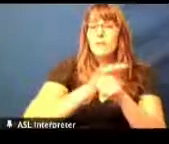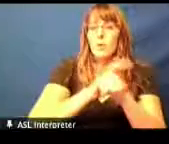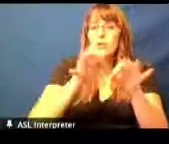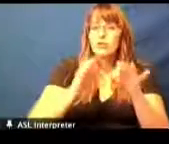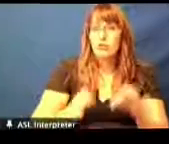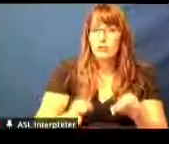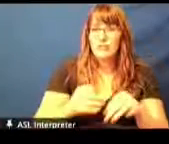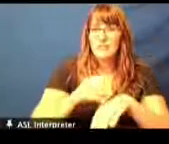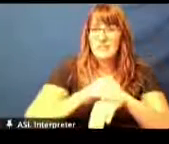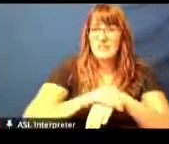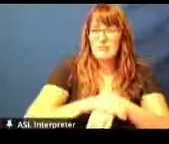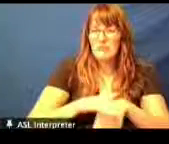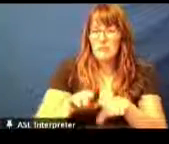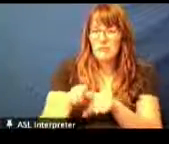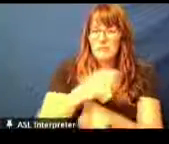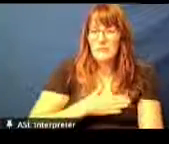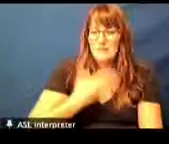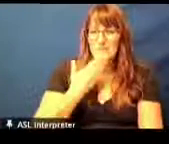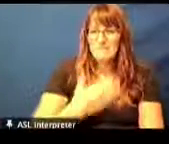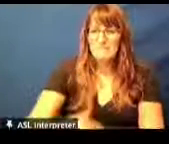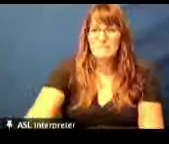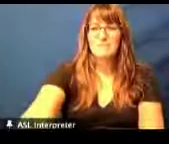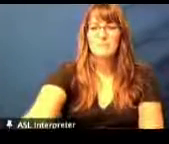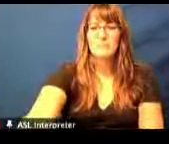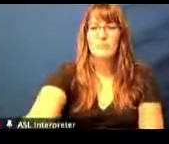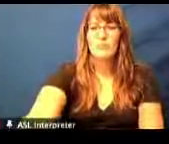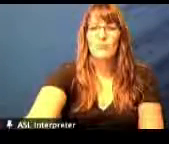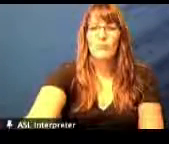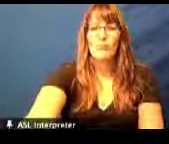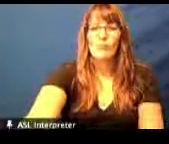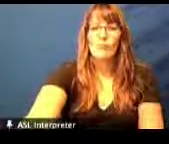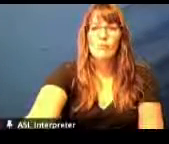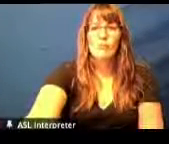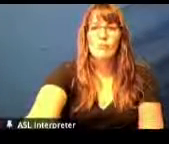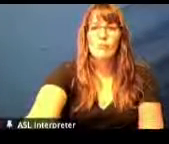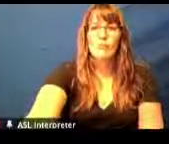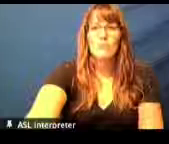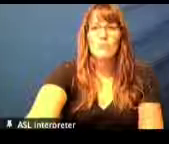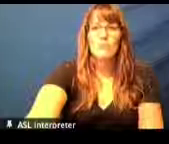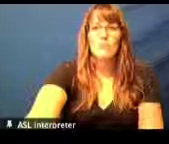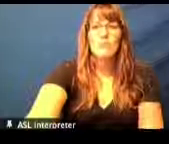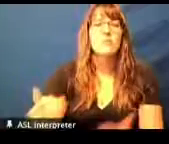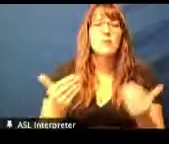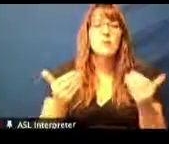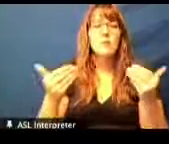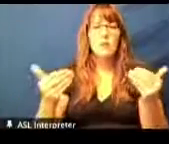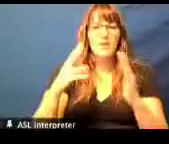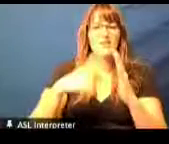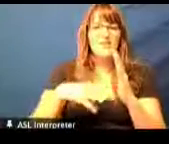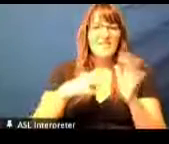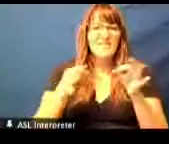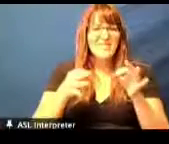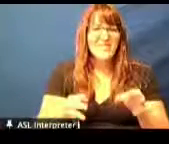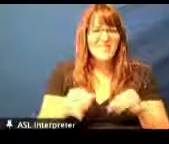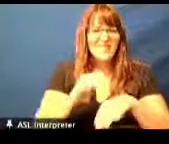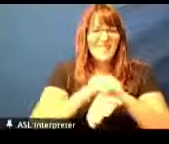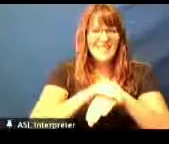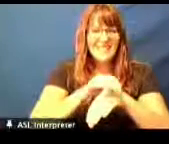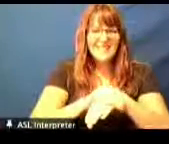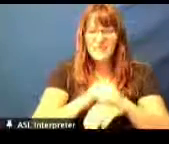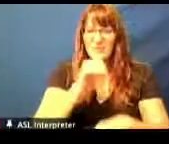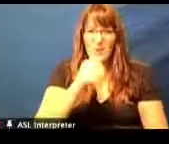call-in instructions as well? I was actually going to ask you, Chair, if I could just go ahead and do those because we don't have